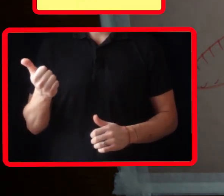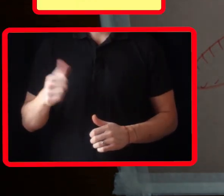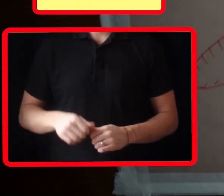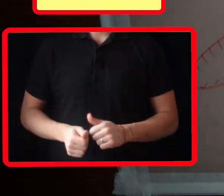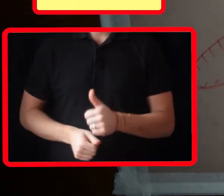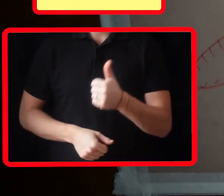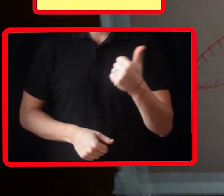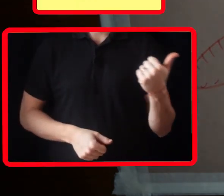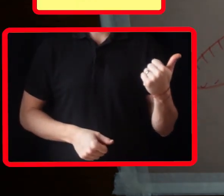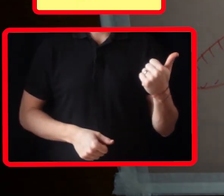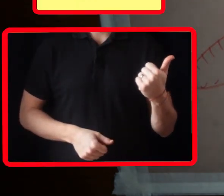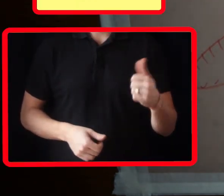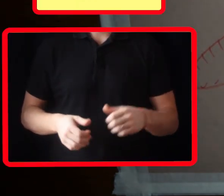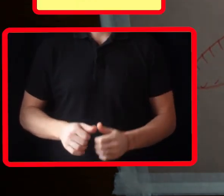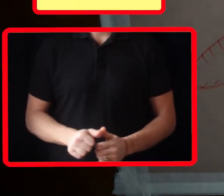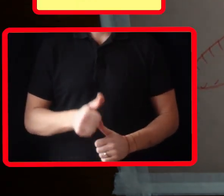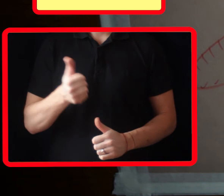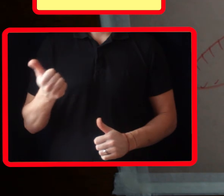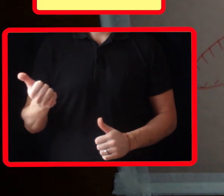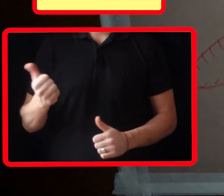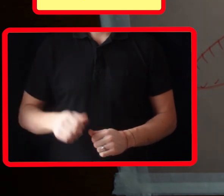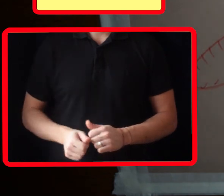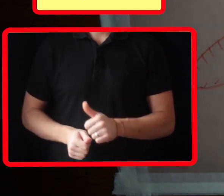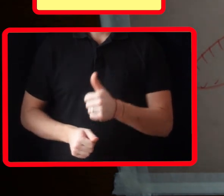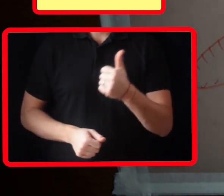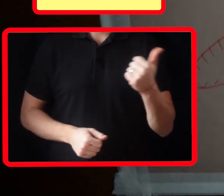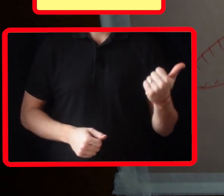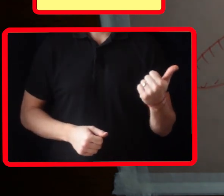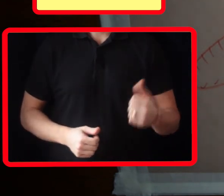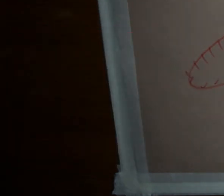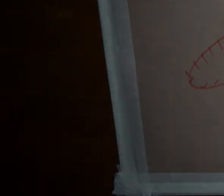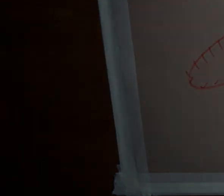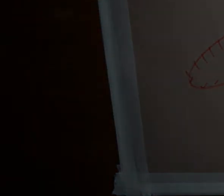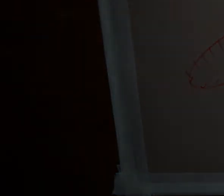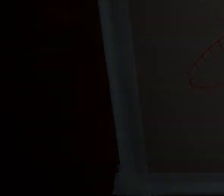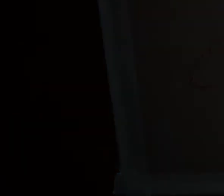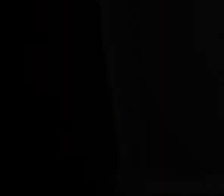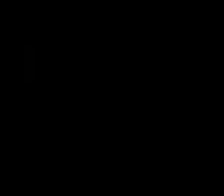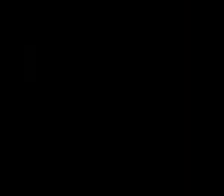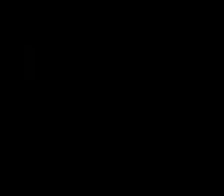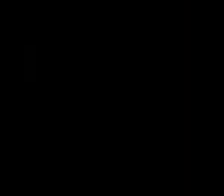Thank you for watching this video.